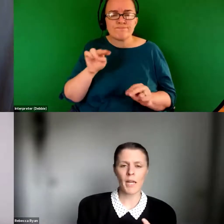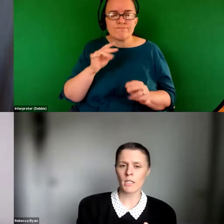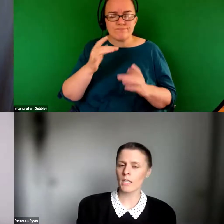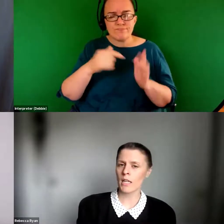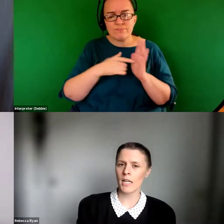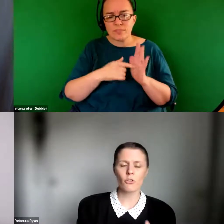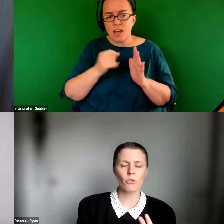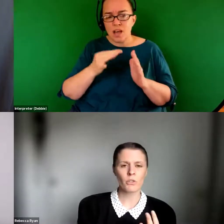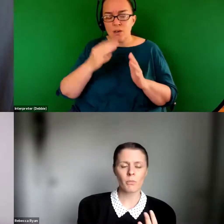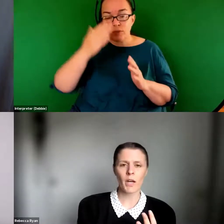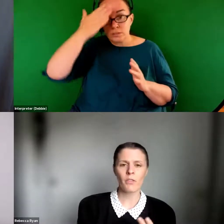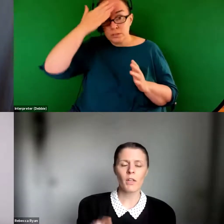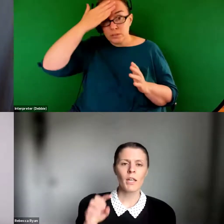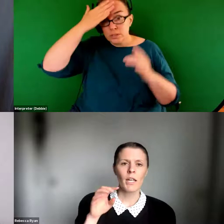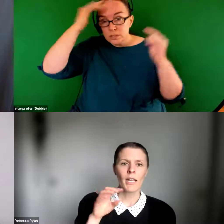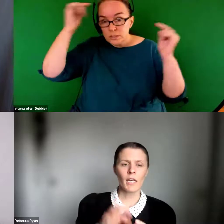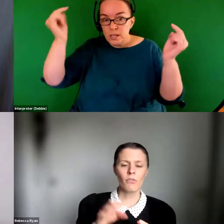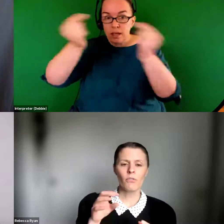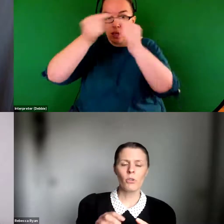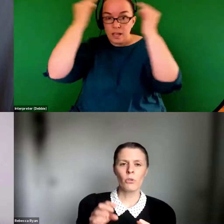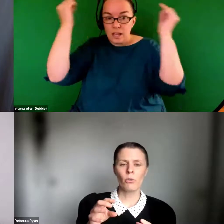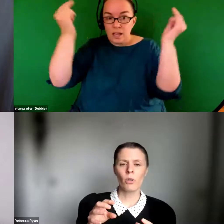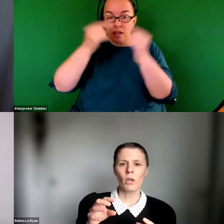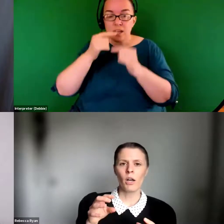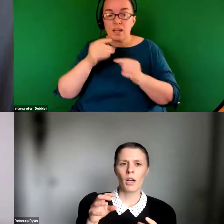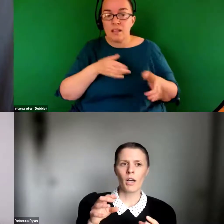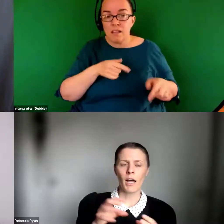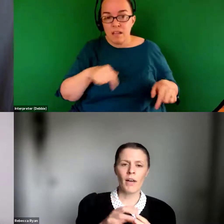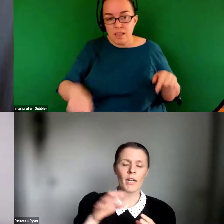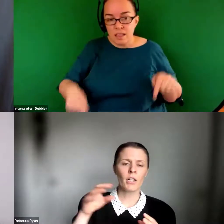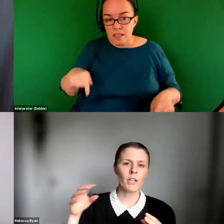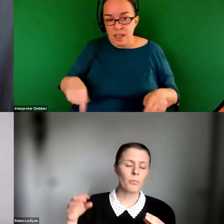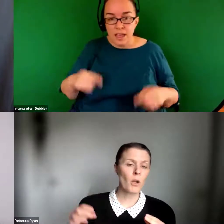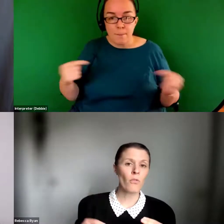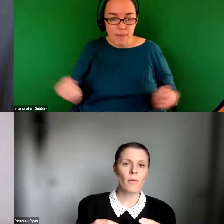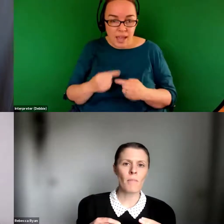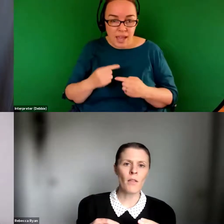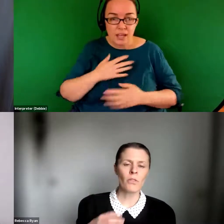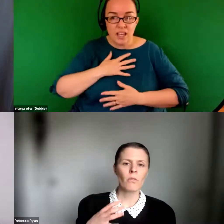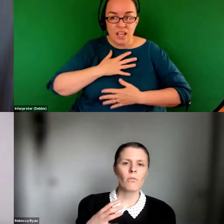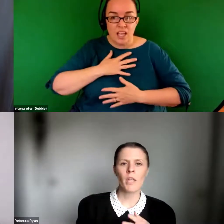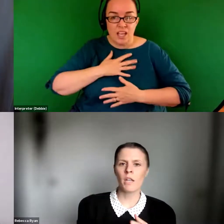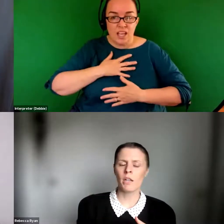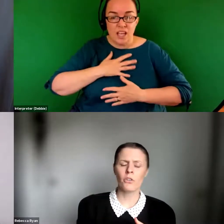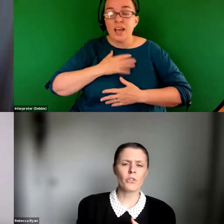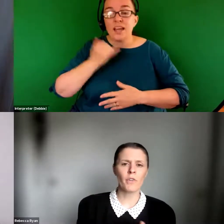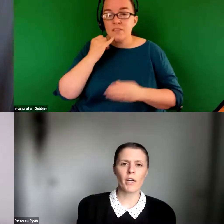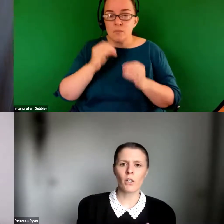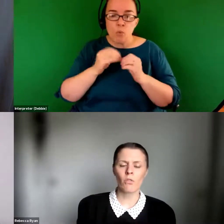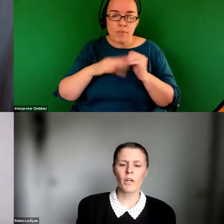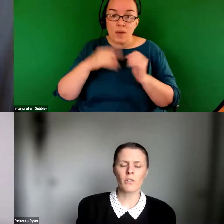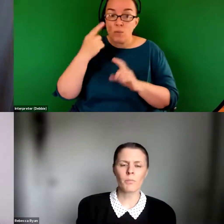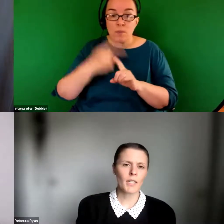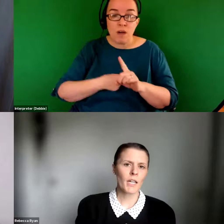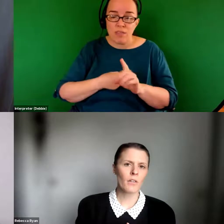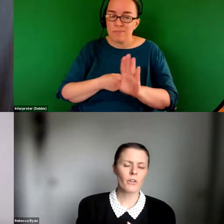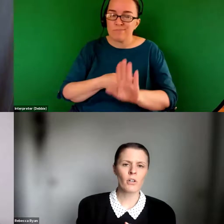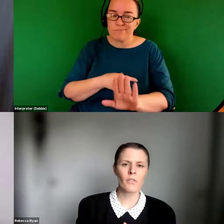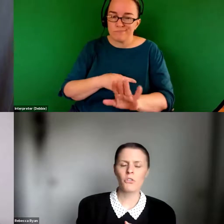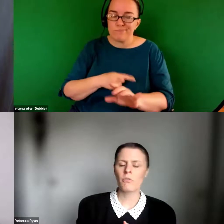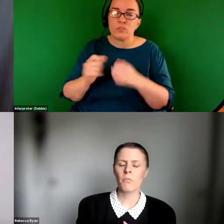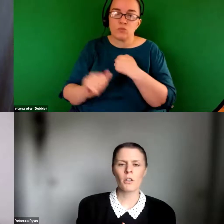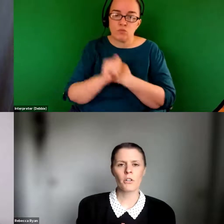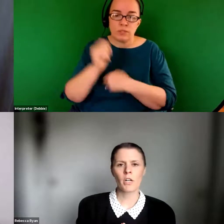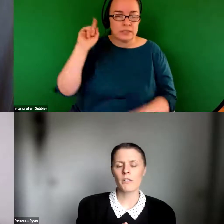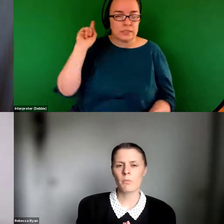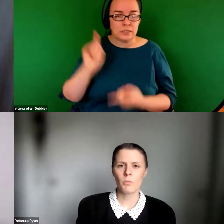pain, pain in the leg, shortness of breath. If you have had it, it's been over a month, then there's a very low risk. But again, if you're